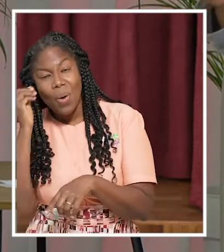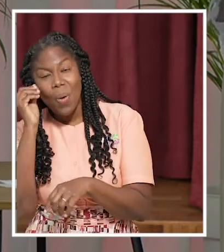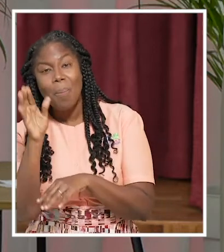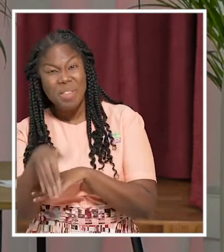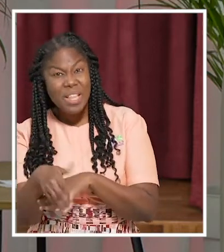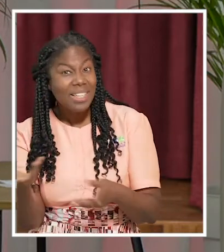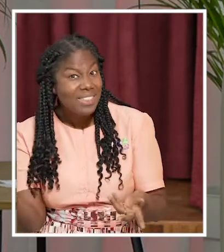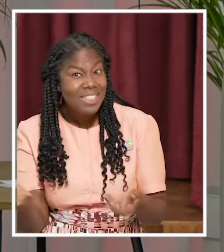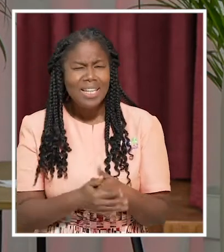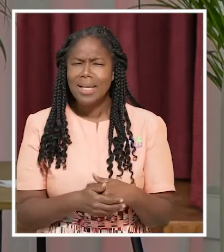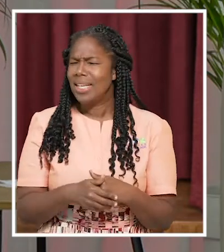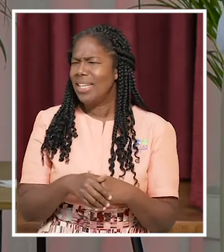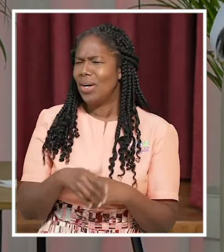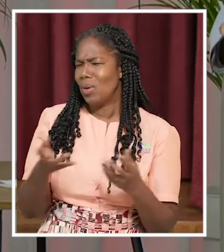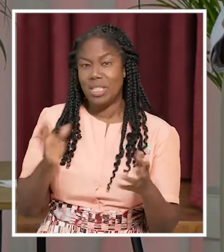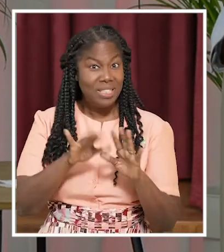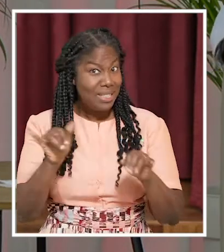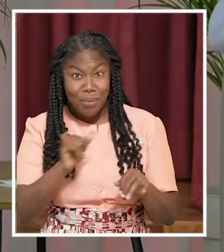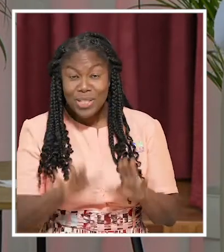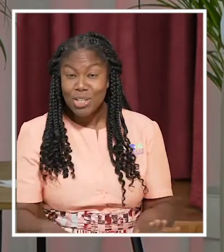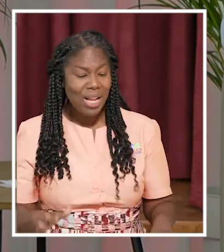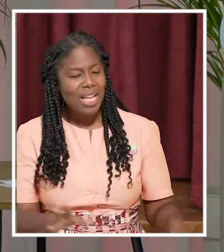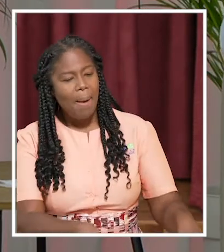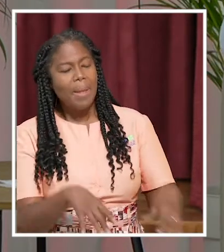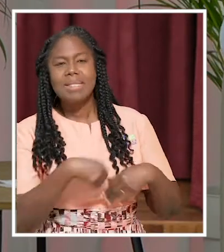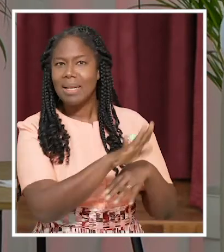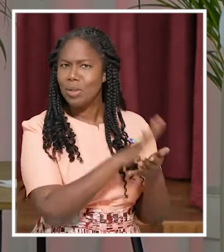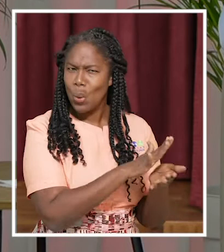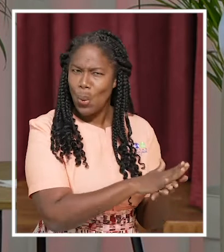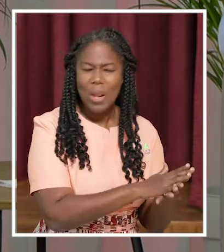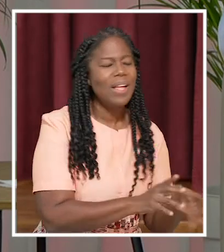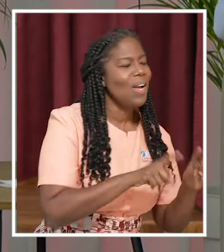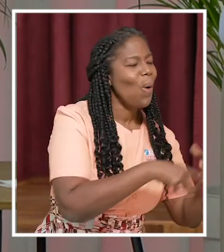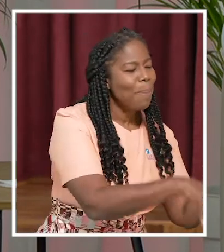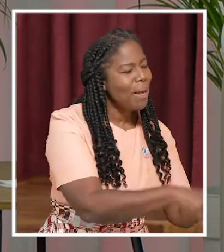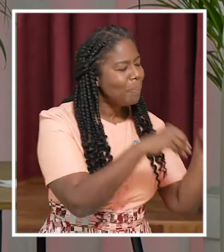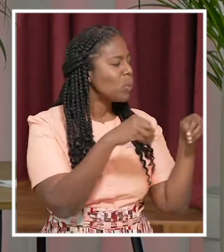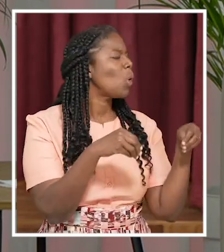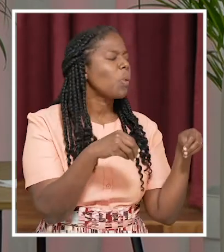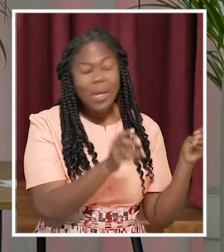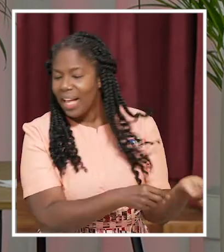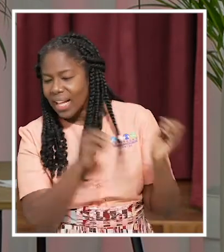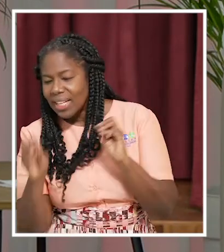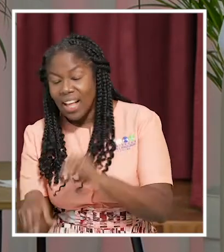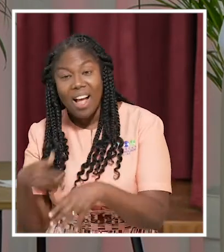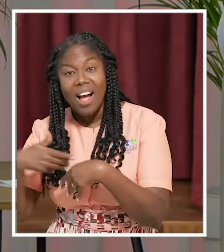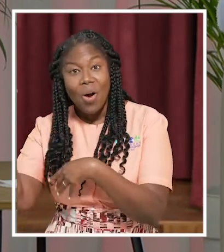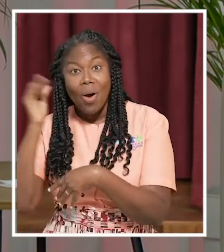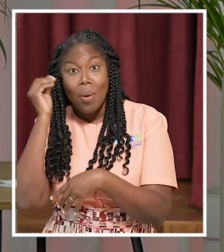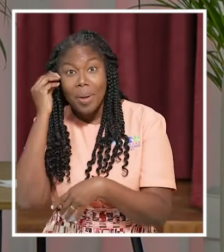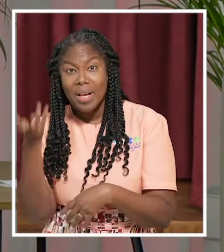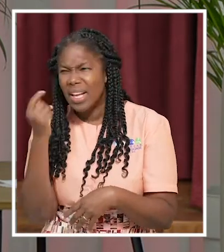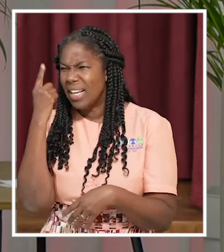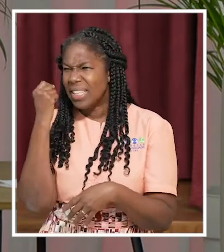school, and then you pick them up in the afternoon. But now, you have to spend whole day, every 24. day with these people. And